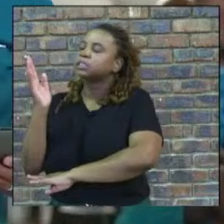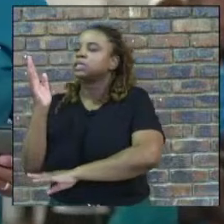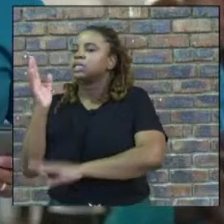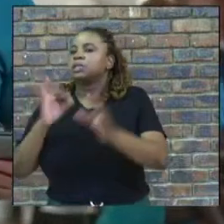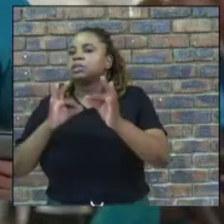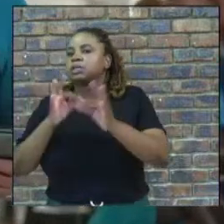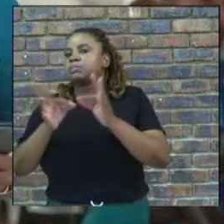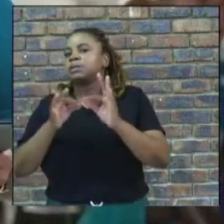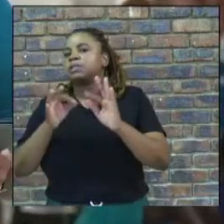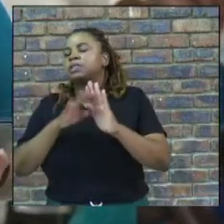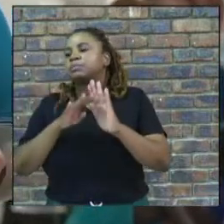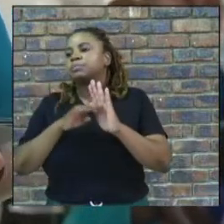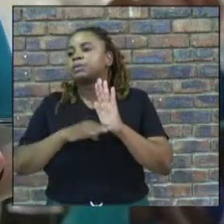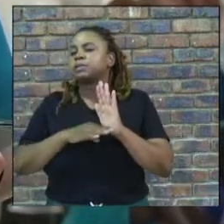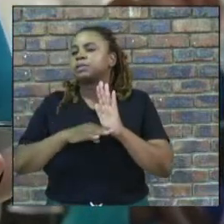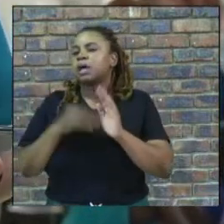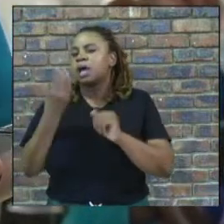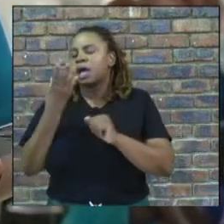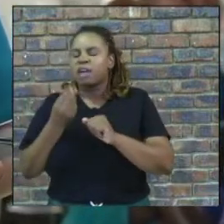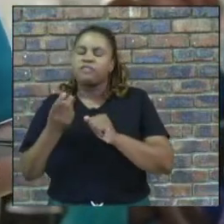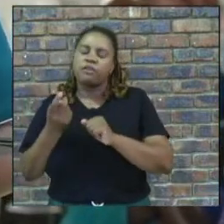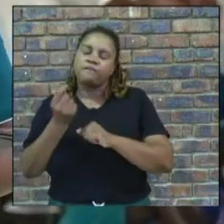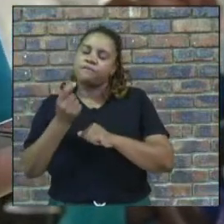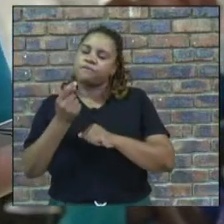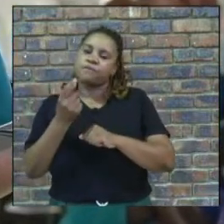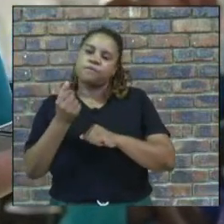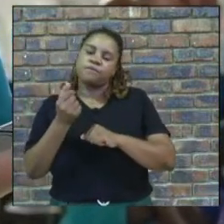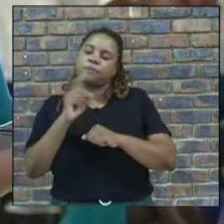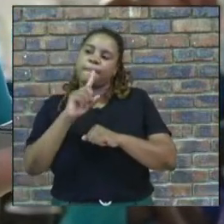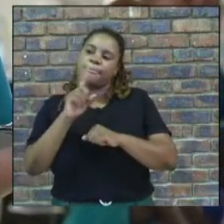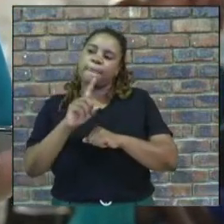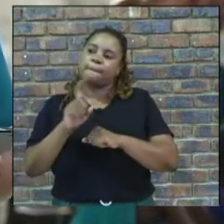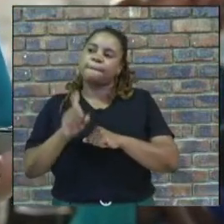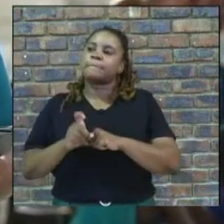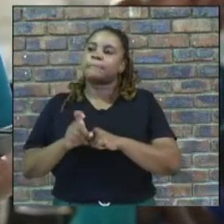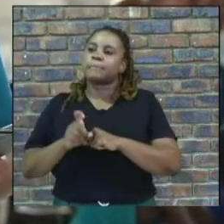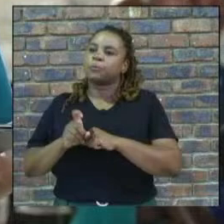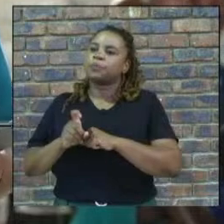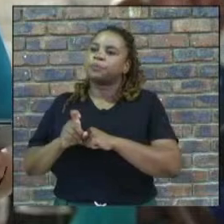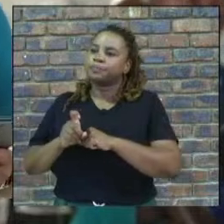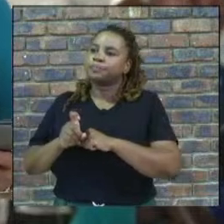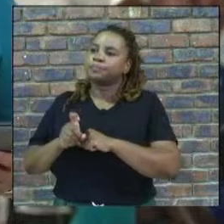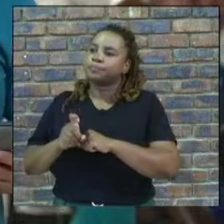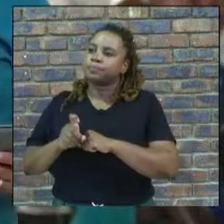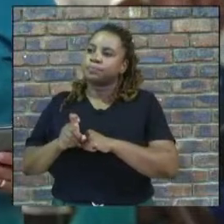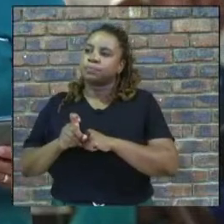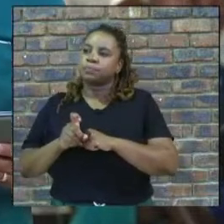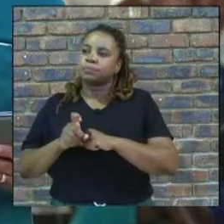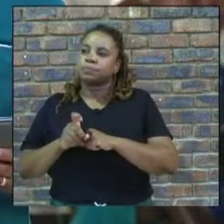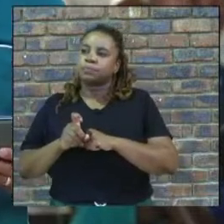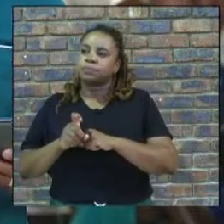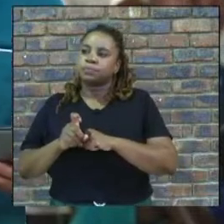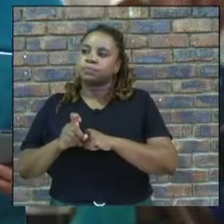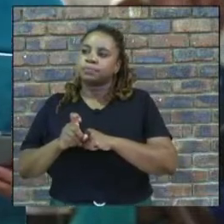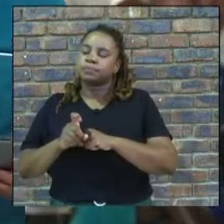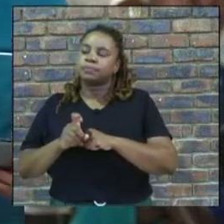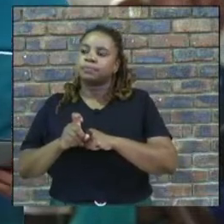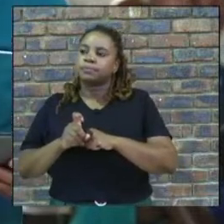I have a few questions that we would like to present to the bill